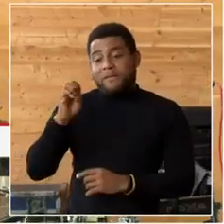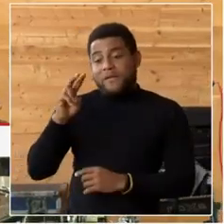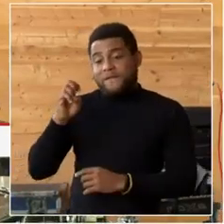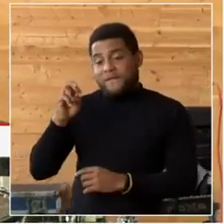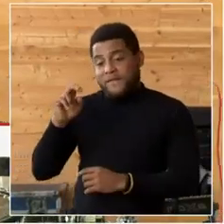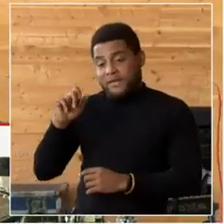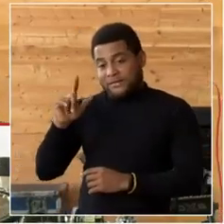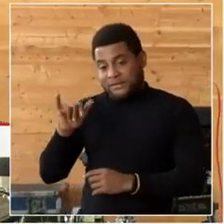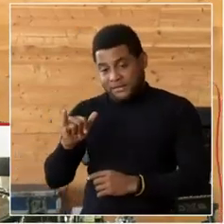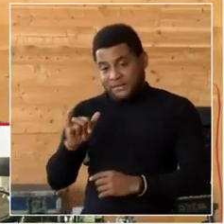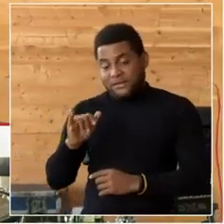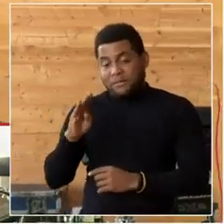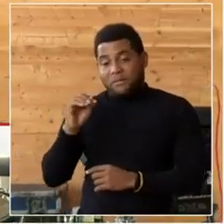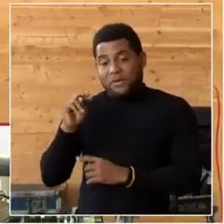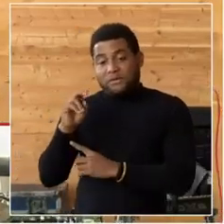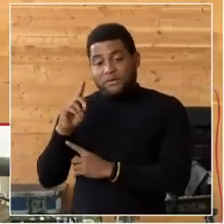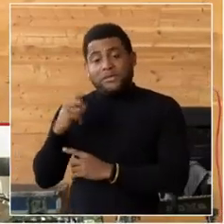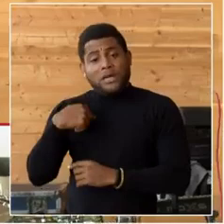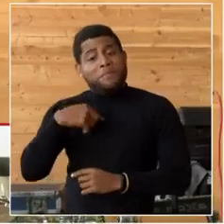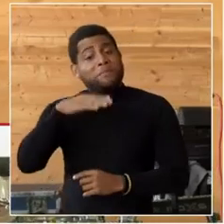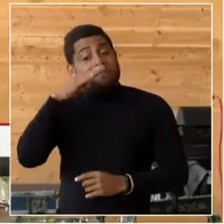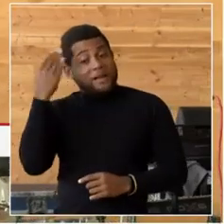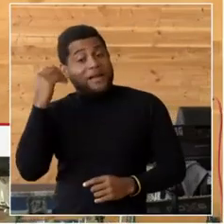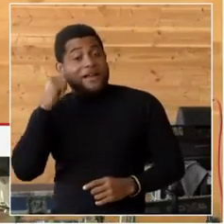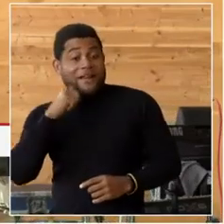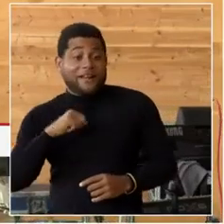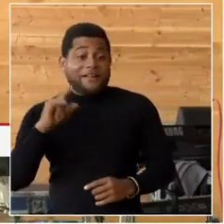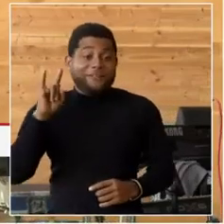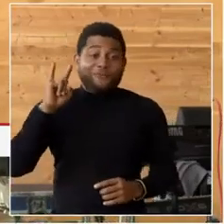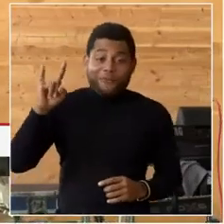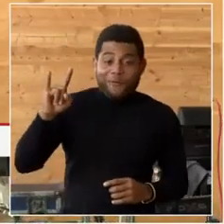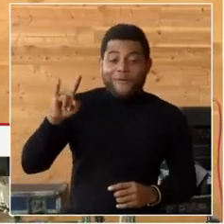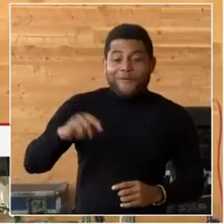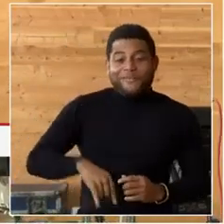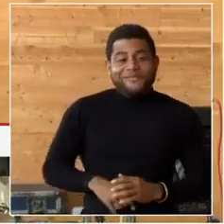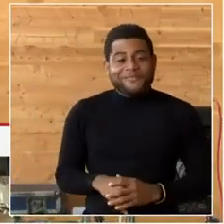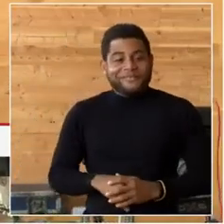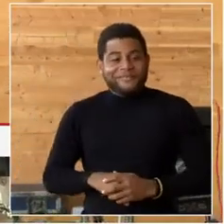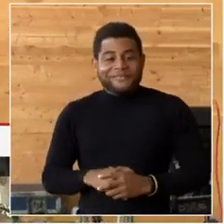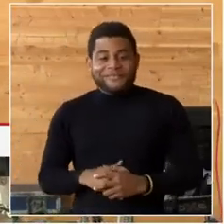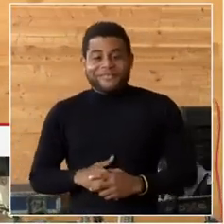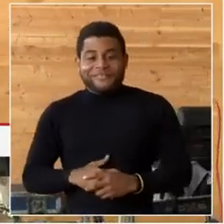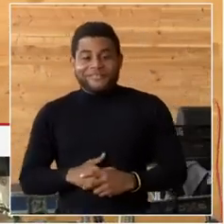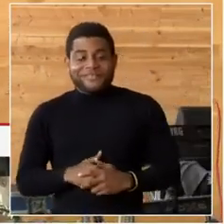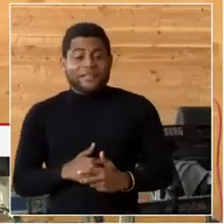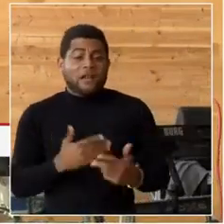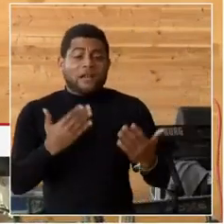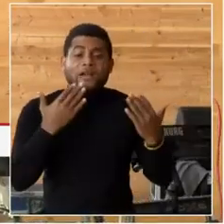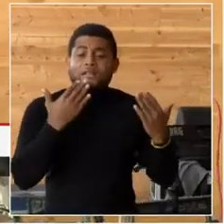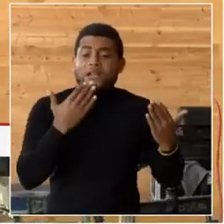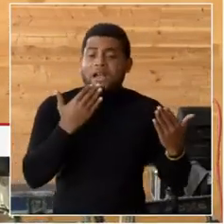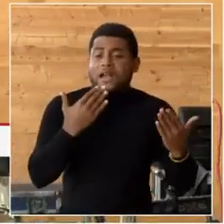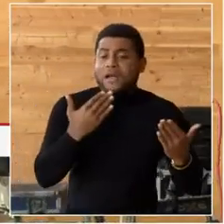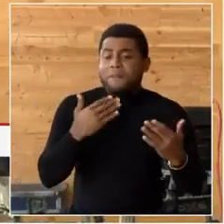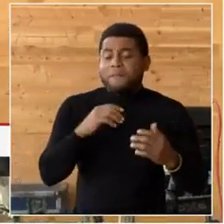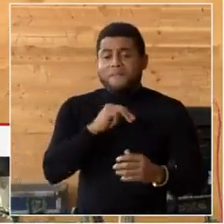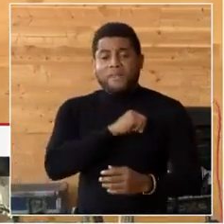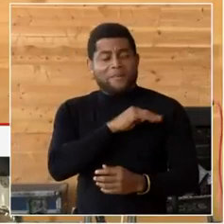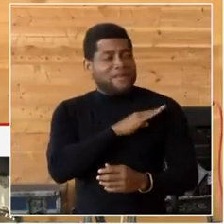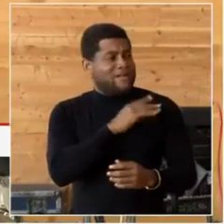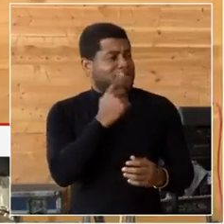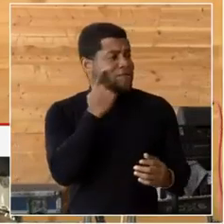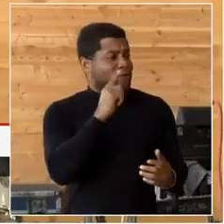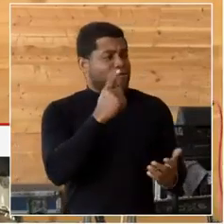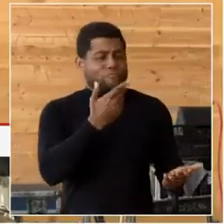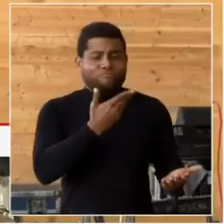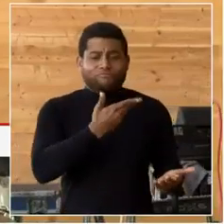am a black girl who rocks. I want to thank Mayor Bowser for the introduction